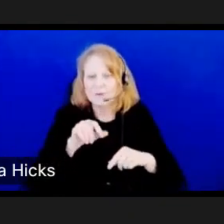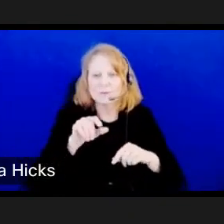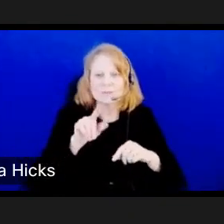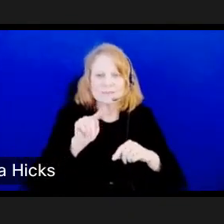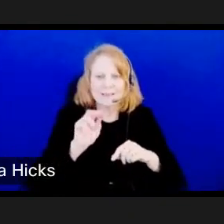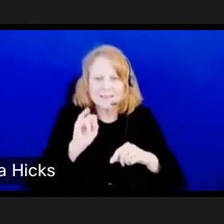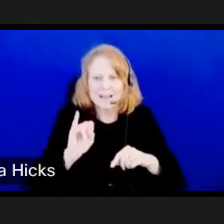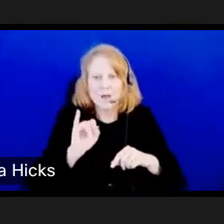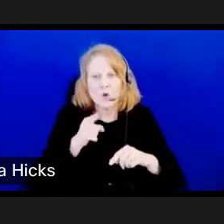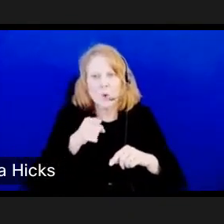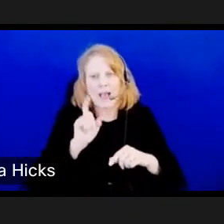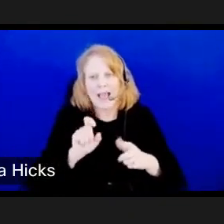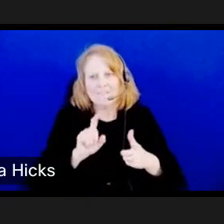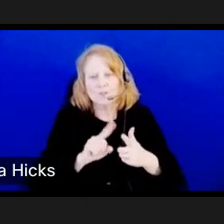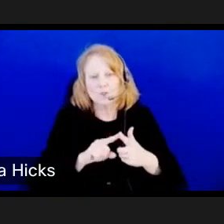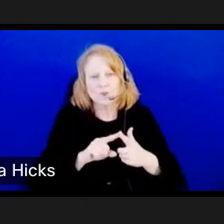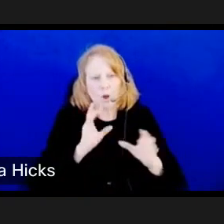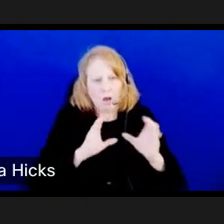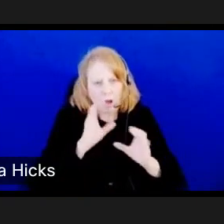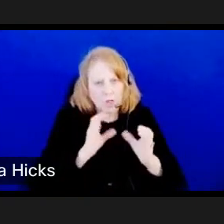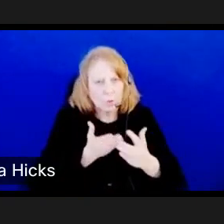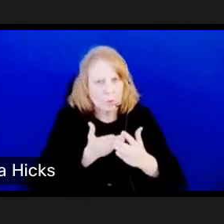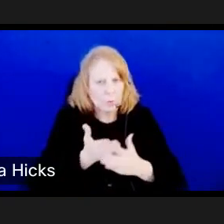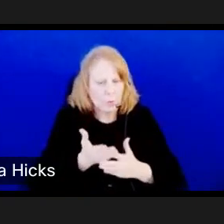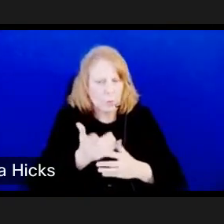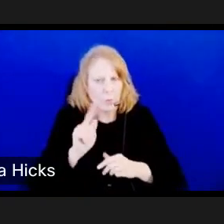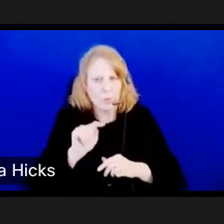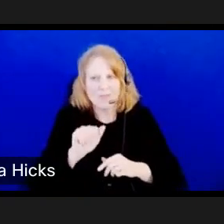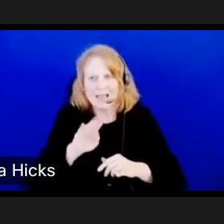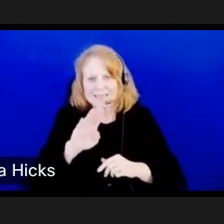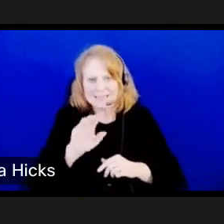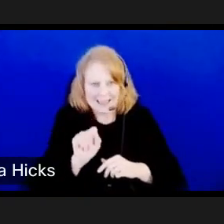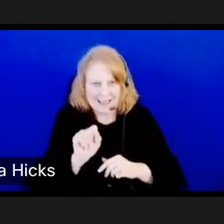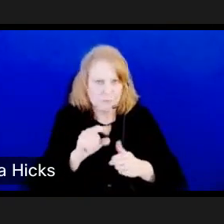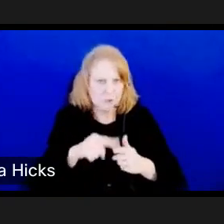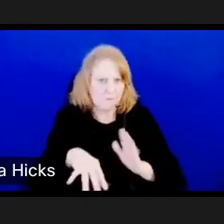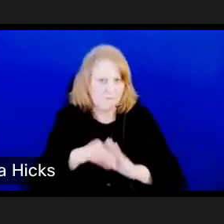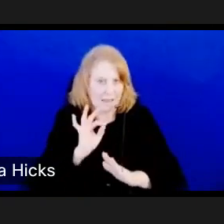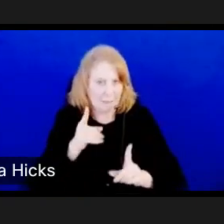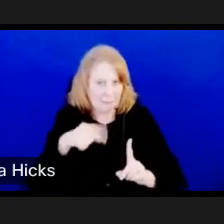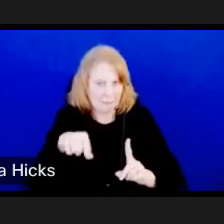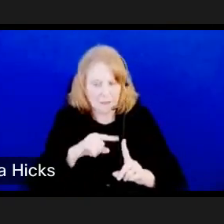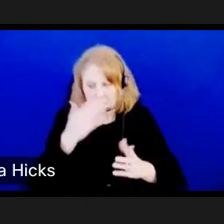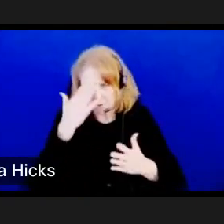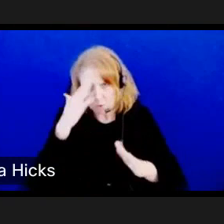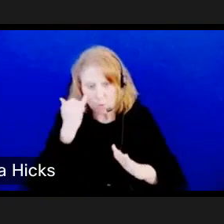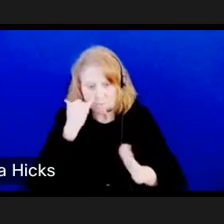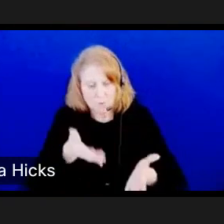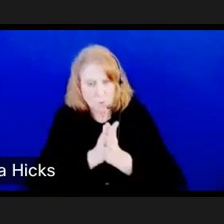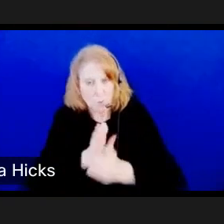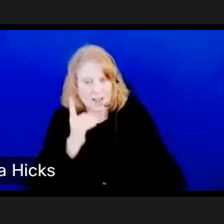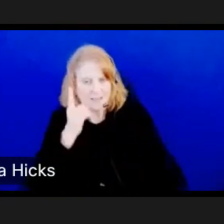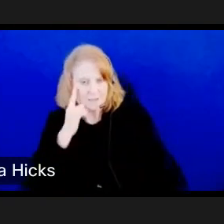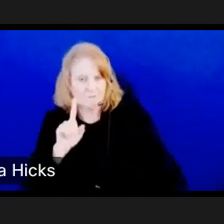hunt through each of the different tabs to find them, and you don't know if it's a request for traffic calming or a